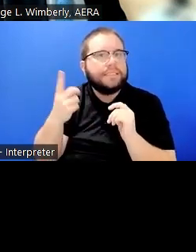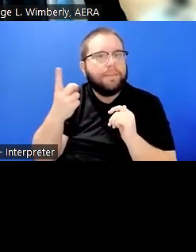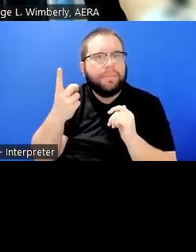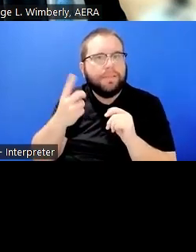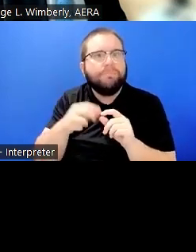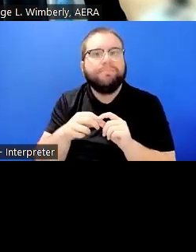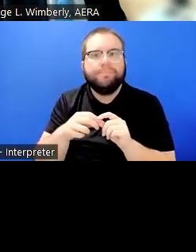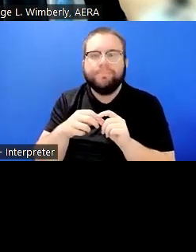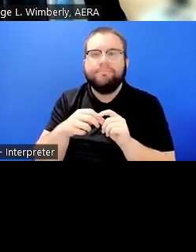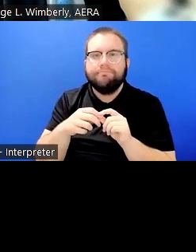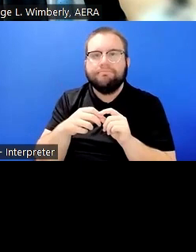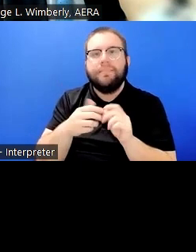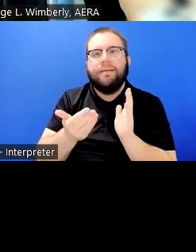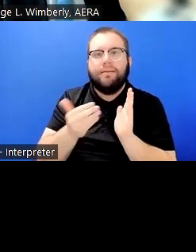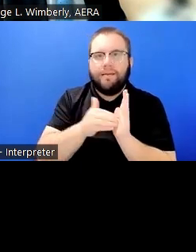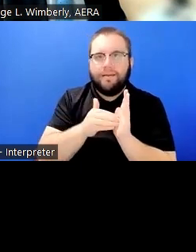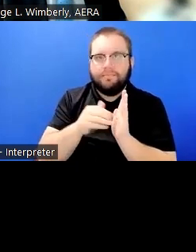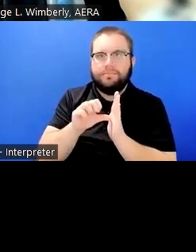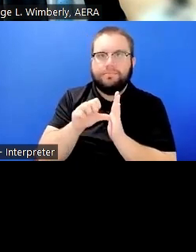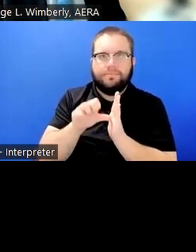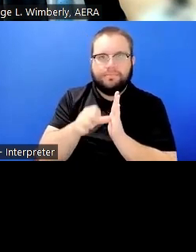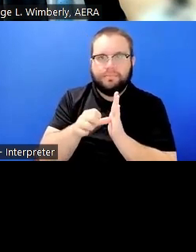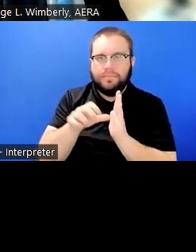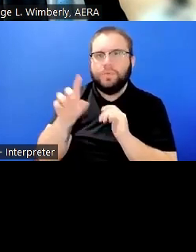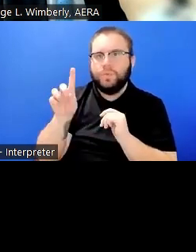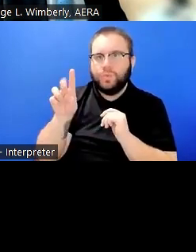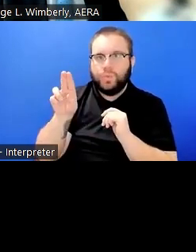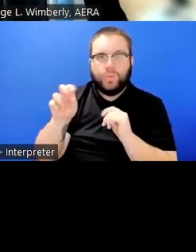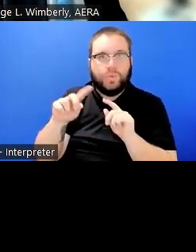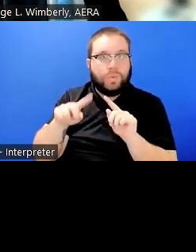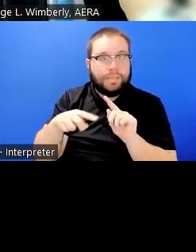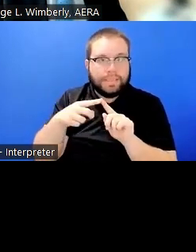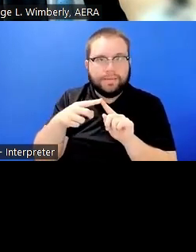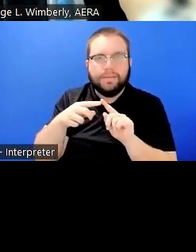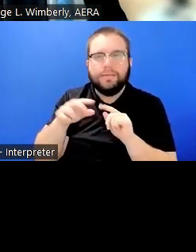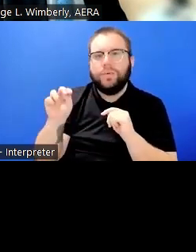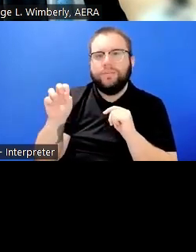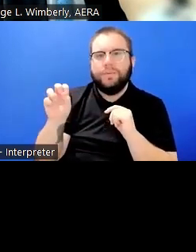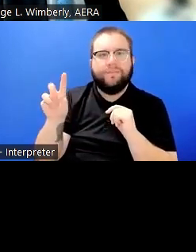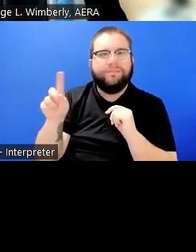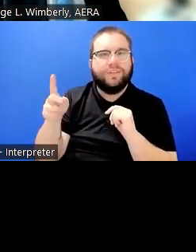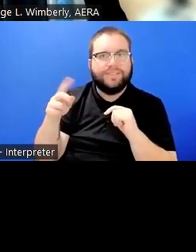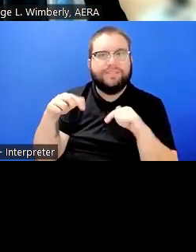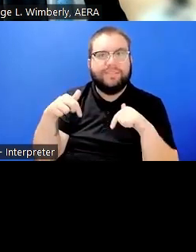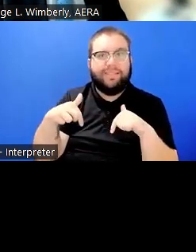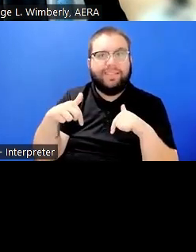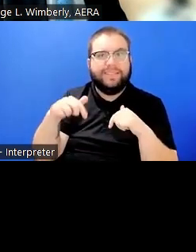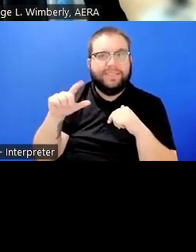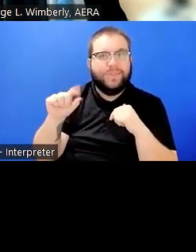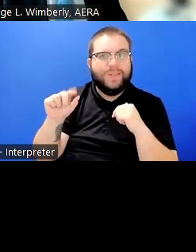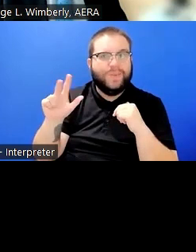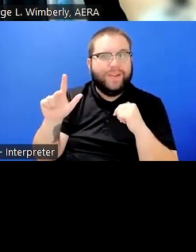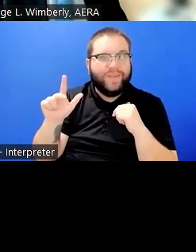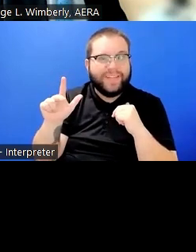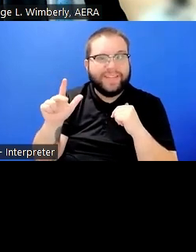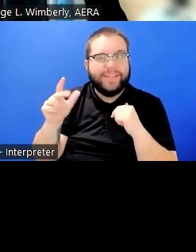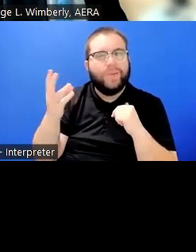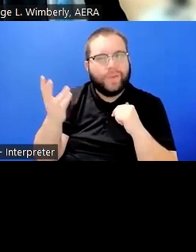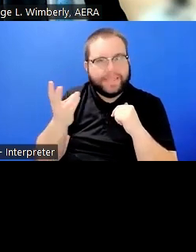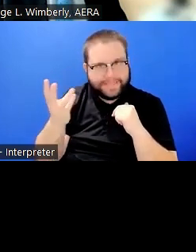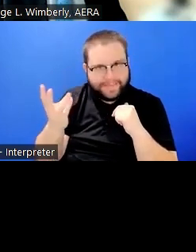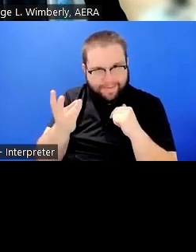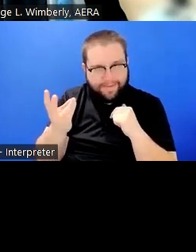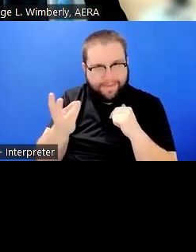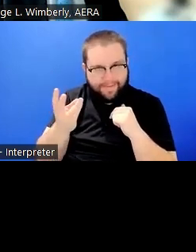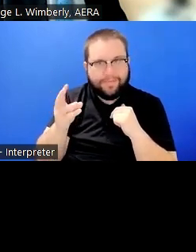Everything's due to us on November 1st, 2023. That's a Wednesday,